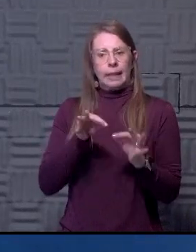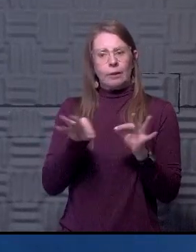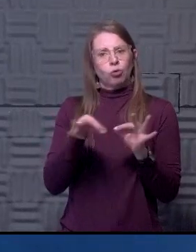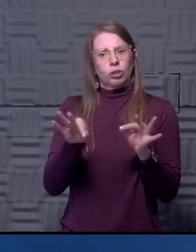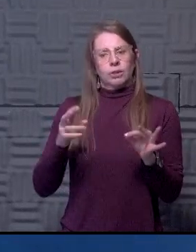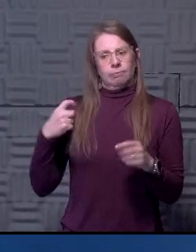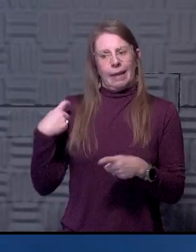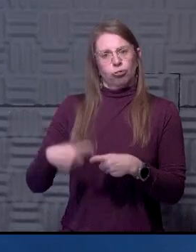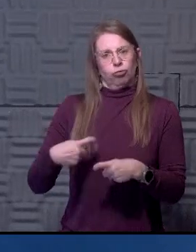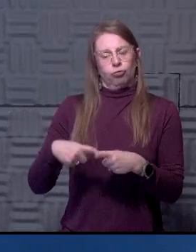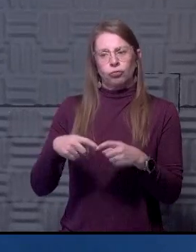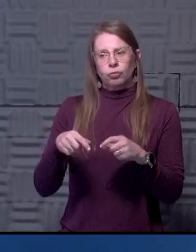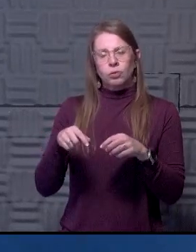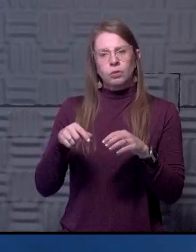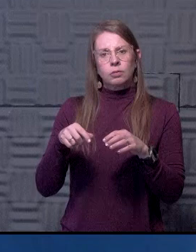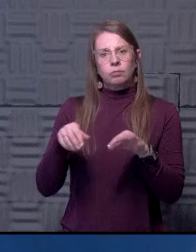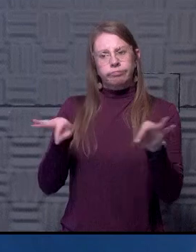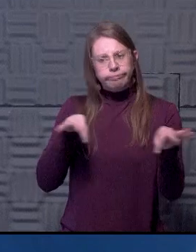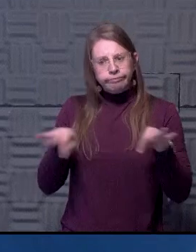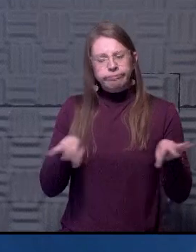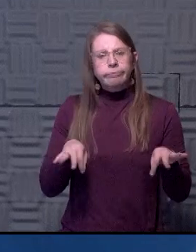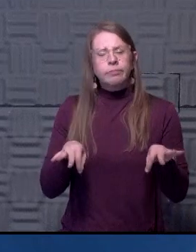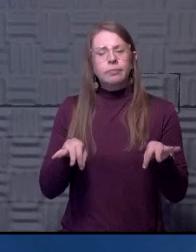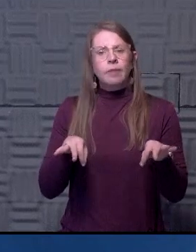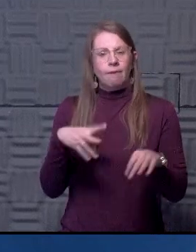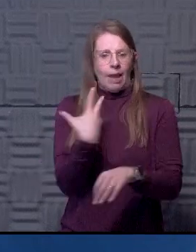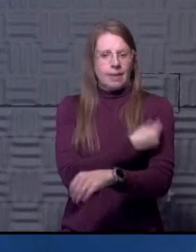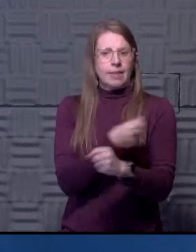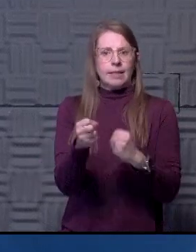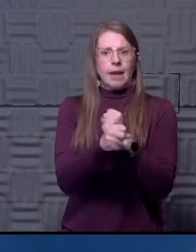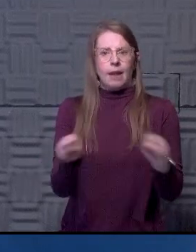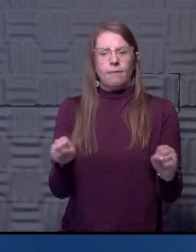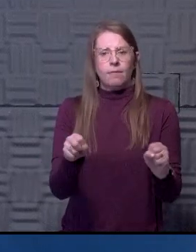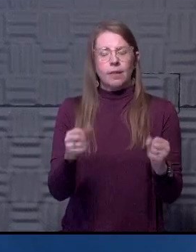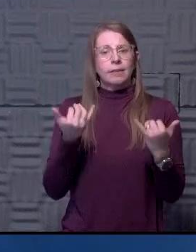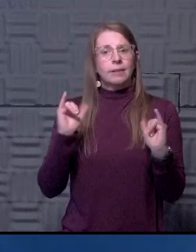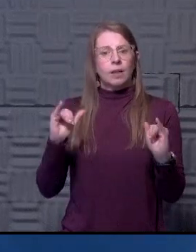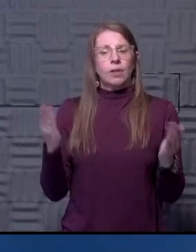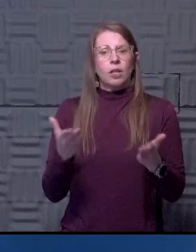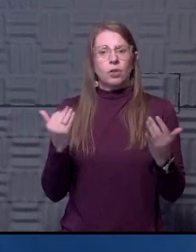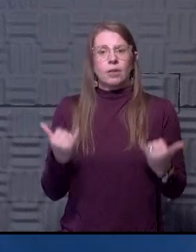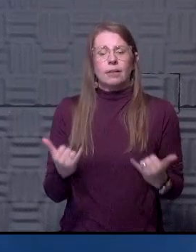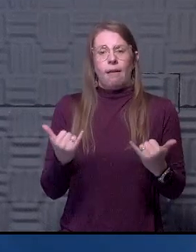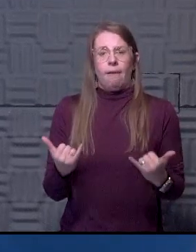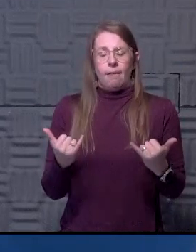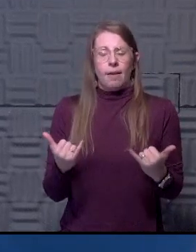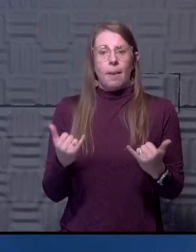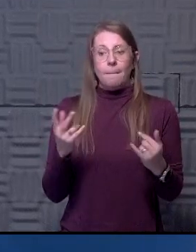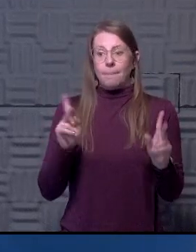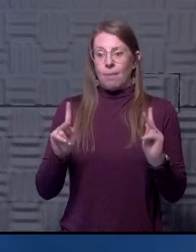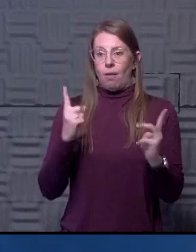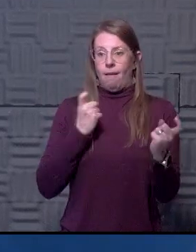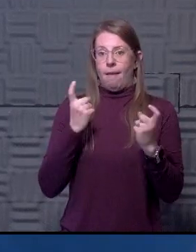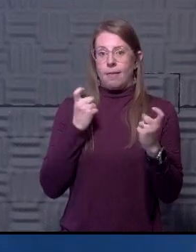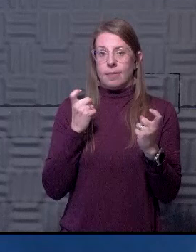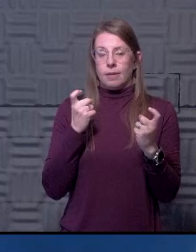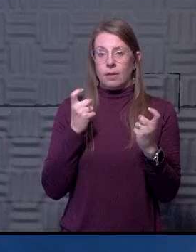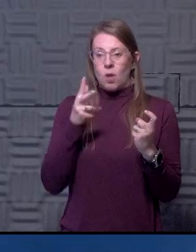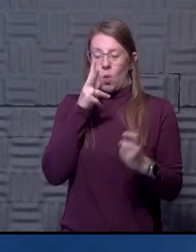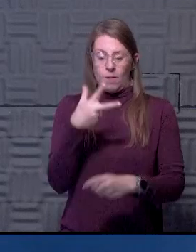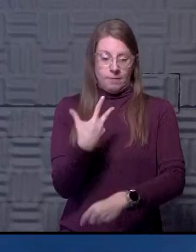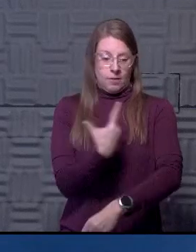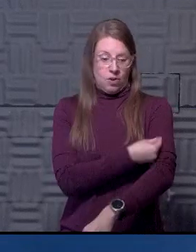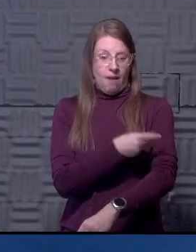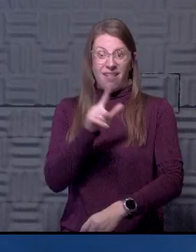message out there about the safeness of the vaccine. I still hear today people ask me, are we getting injected with a